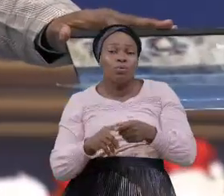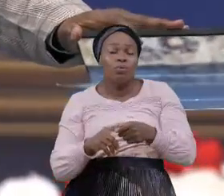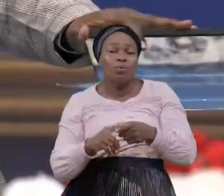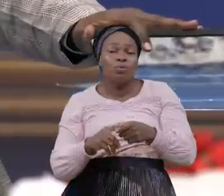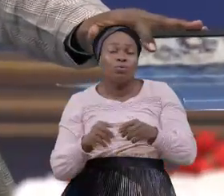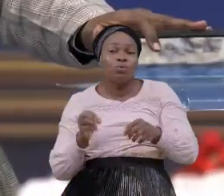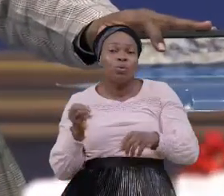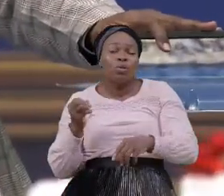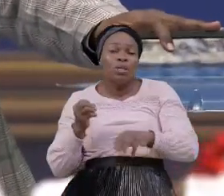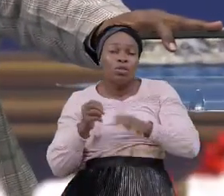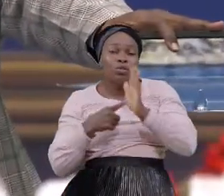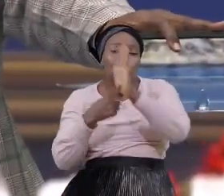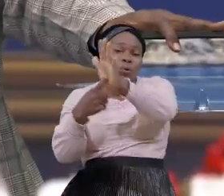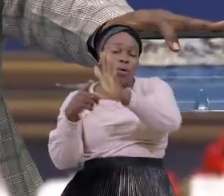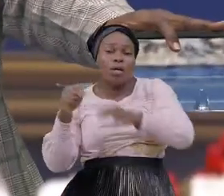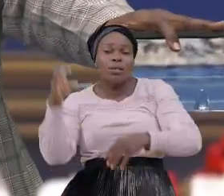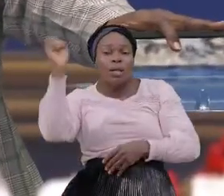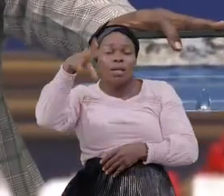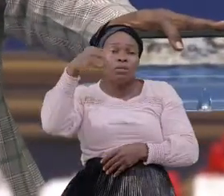people.